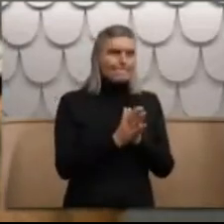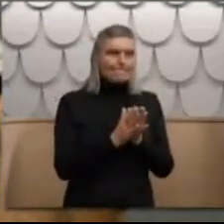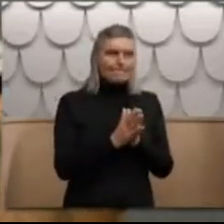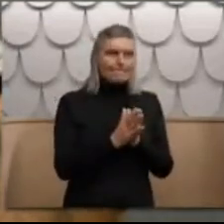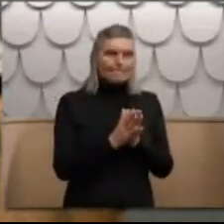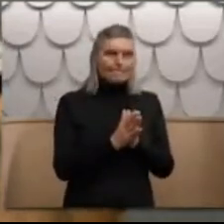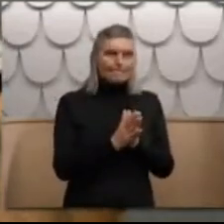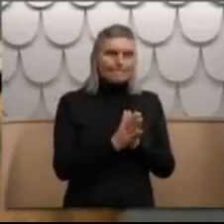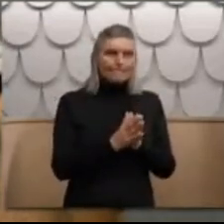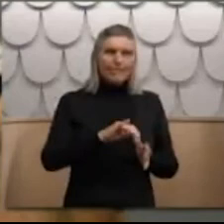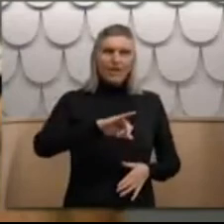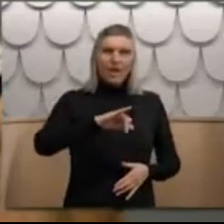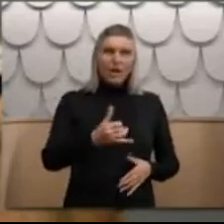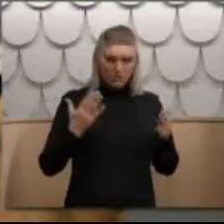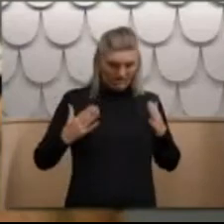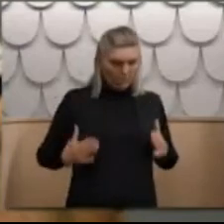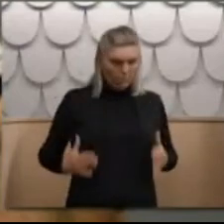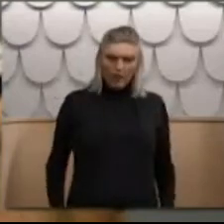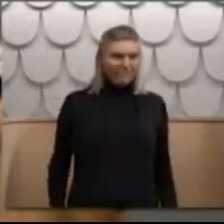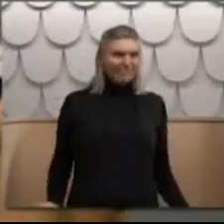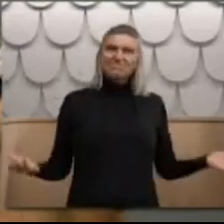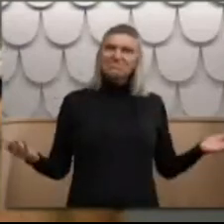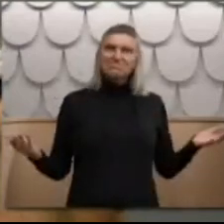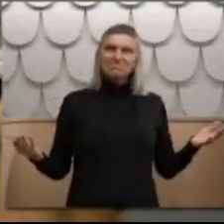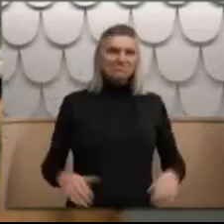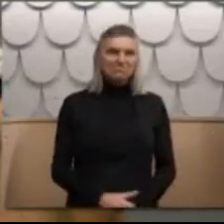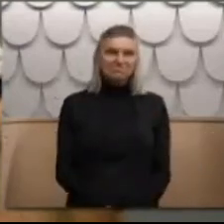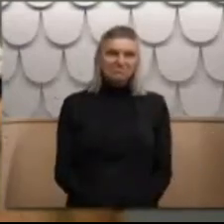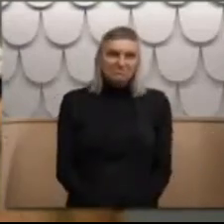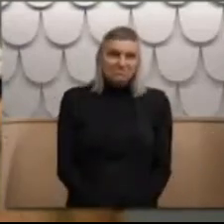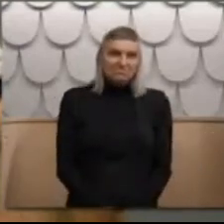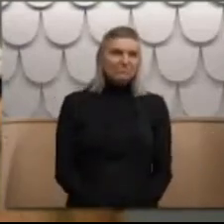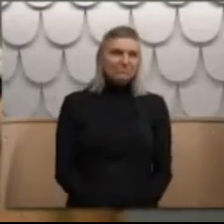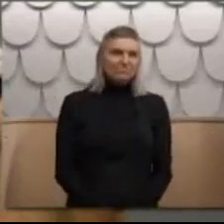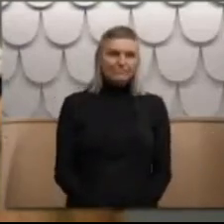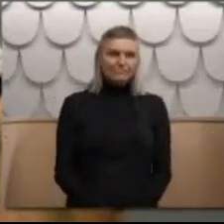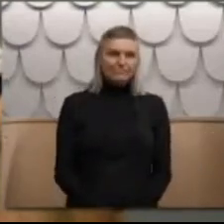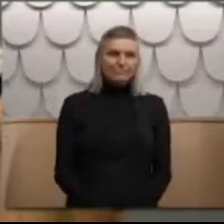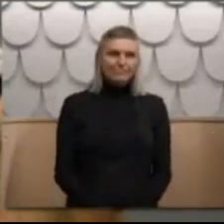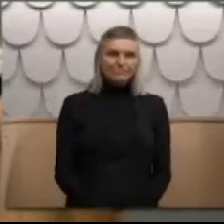Sister Pepe. Sister Pepe, I don't know.